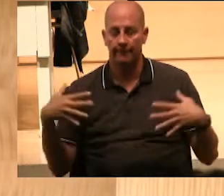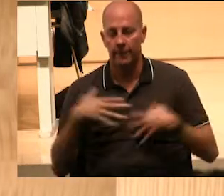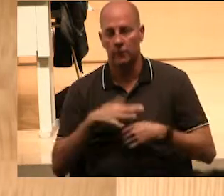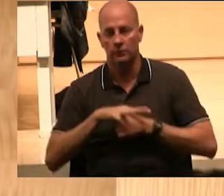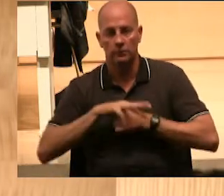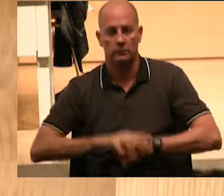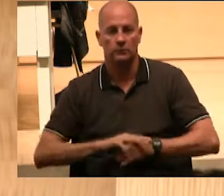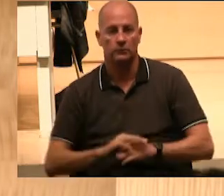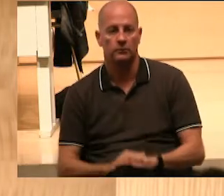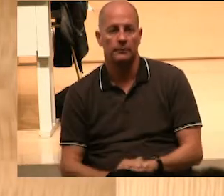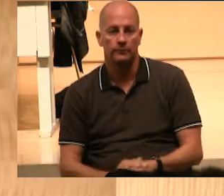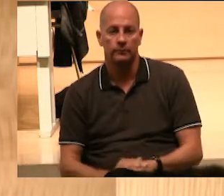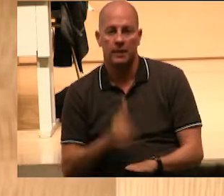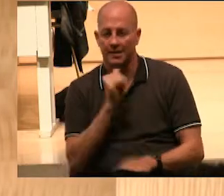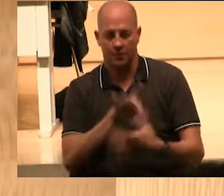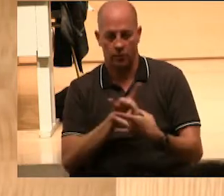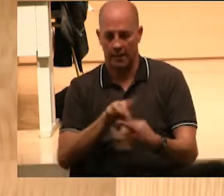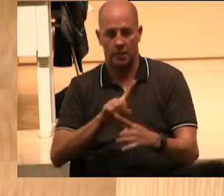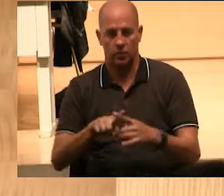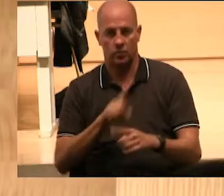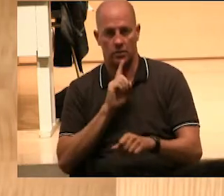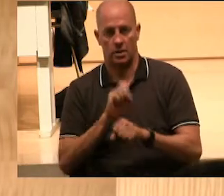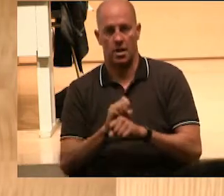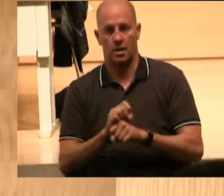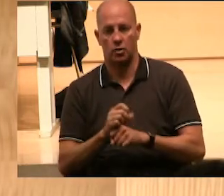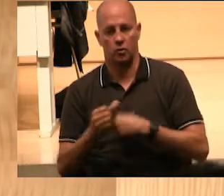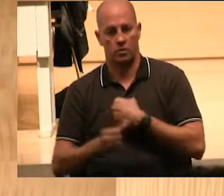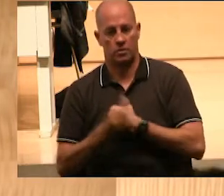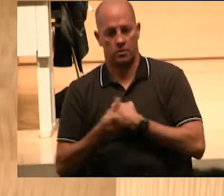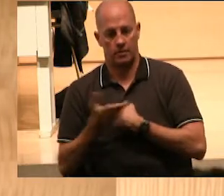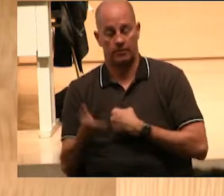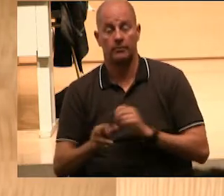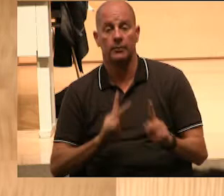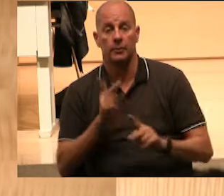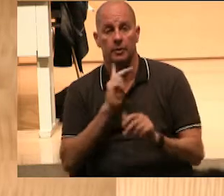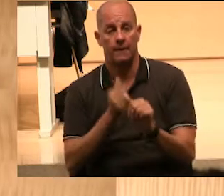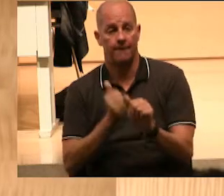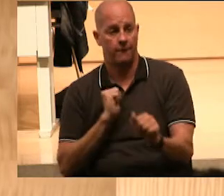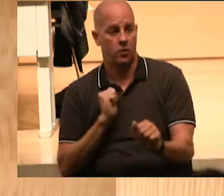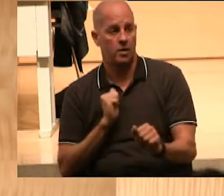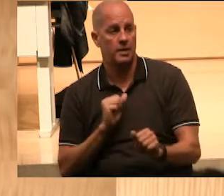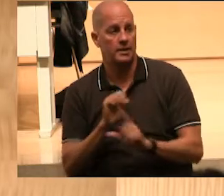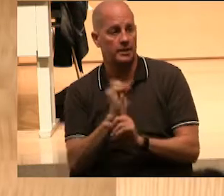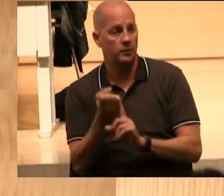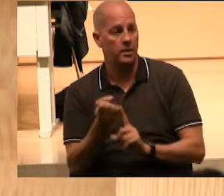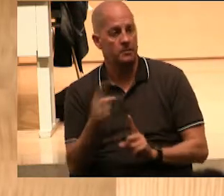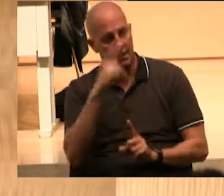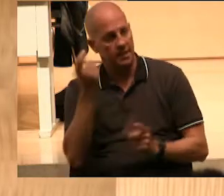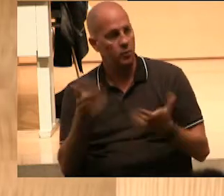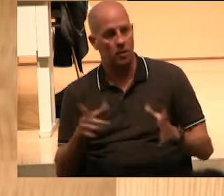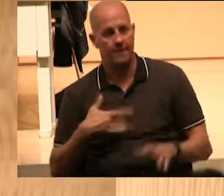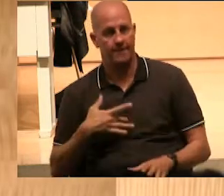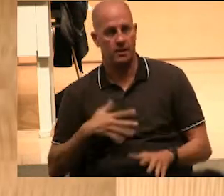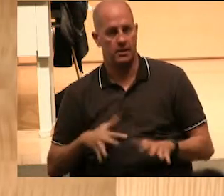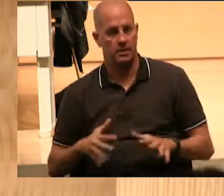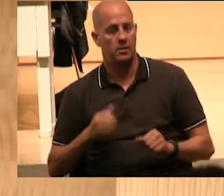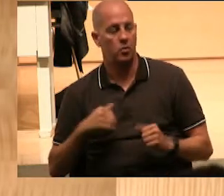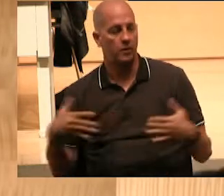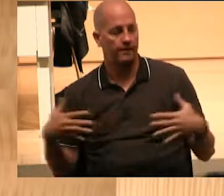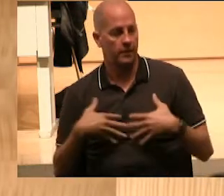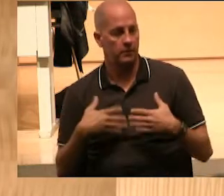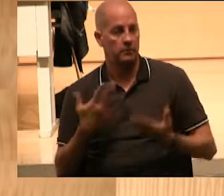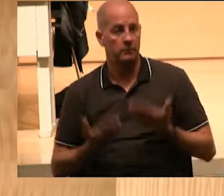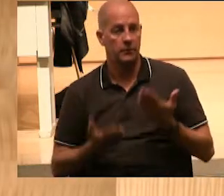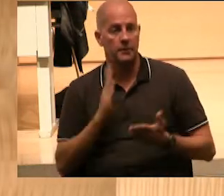to the situation at hand. And so people actively avoid the situations to not experience this anxiety and fear, or may require